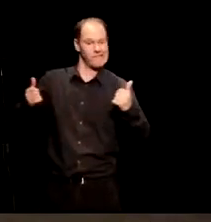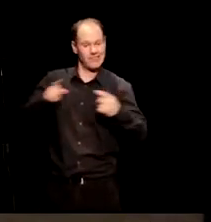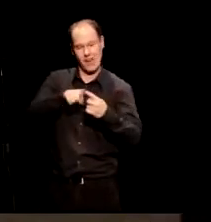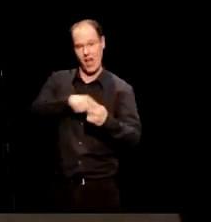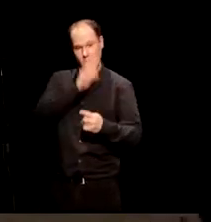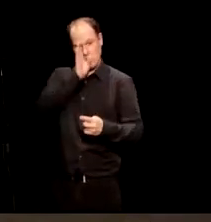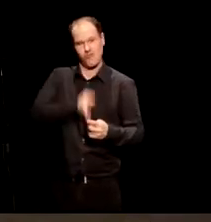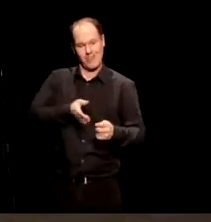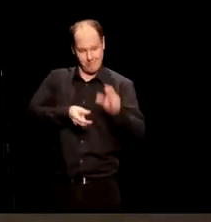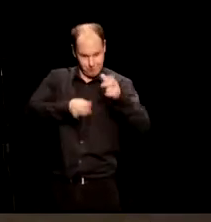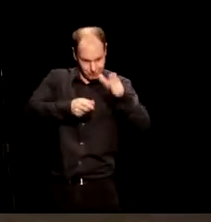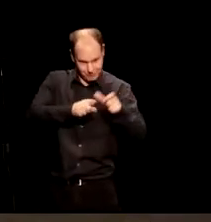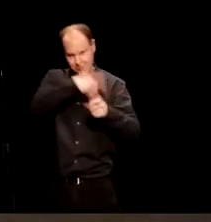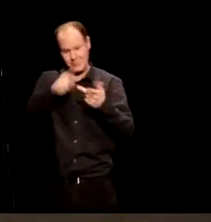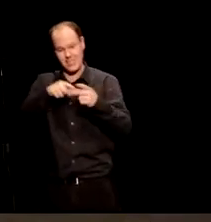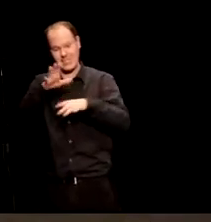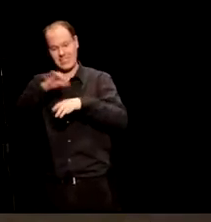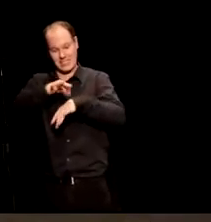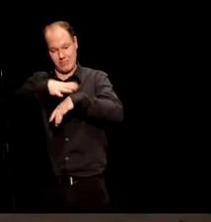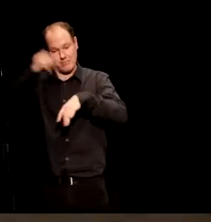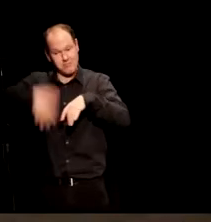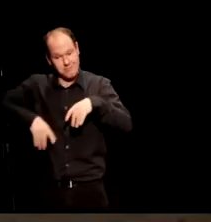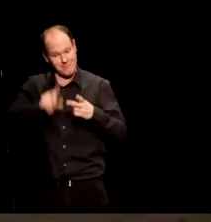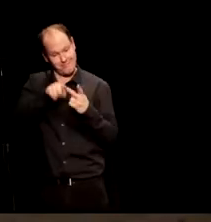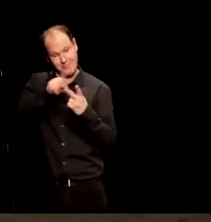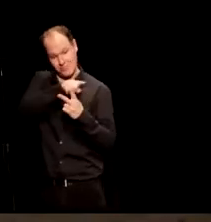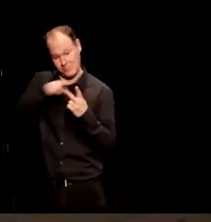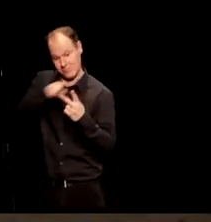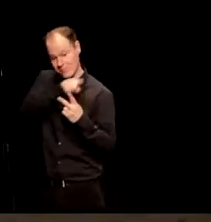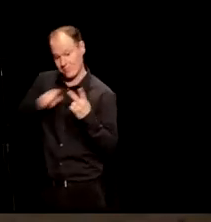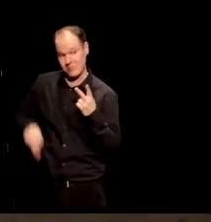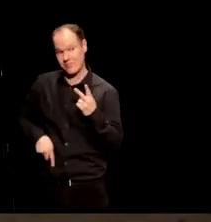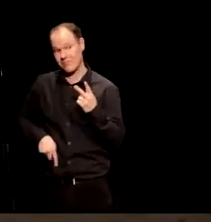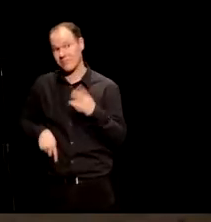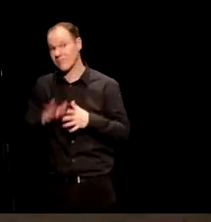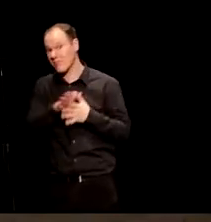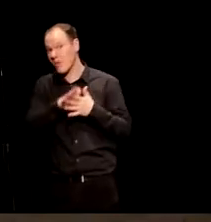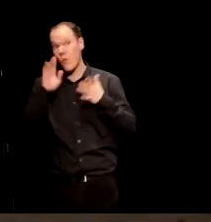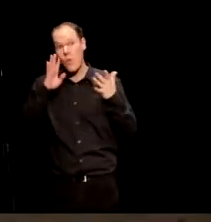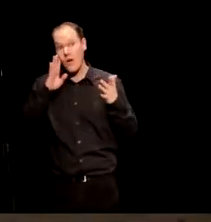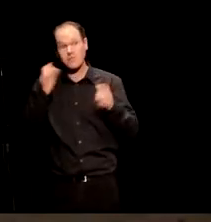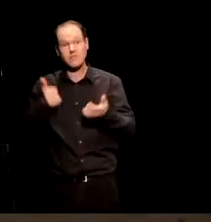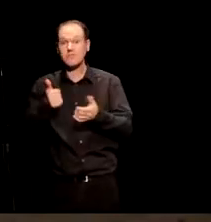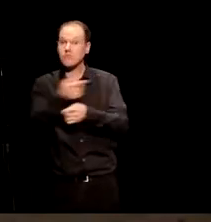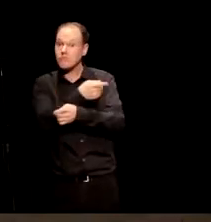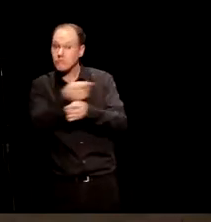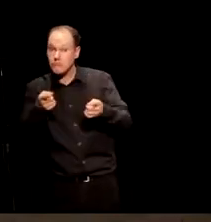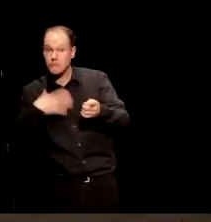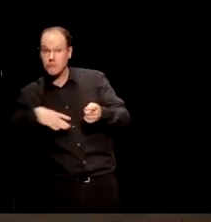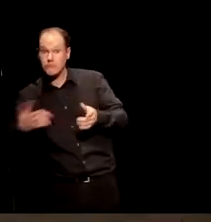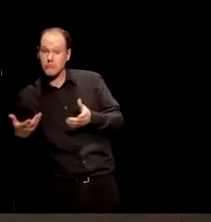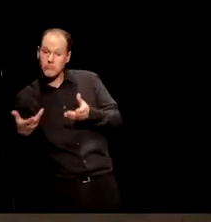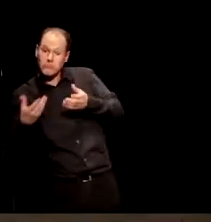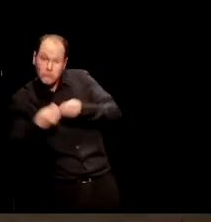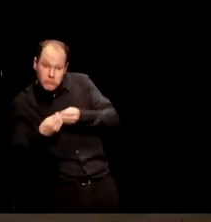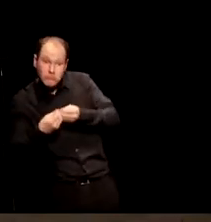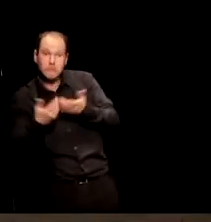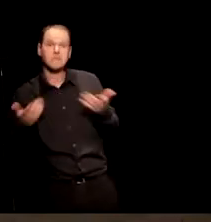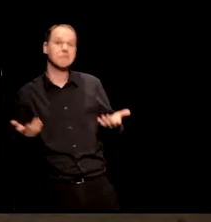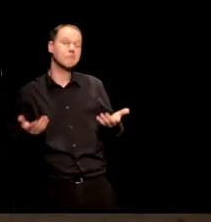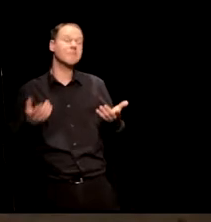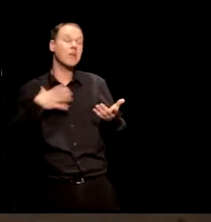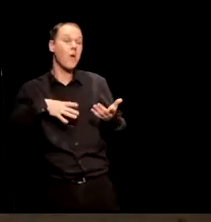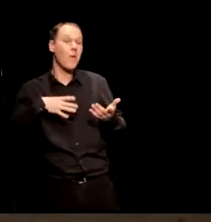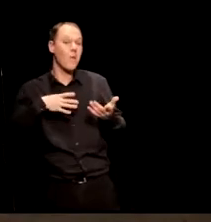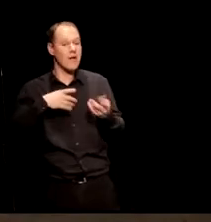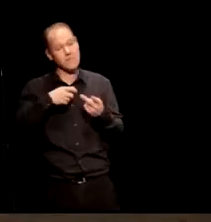and obliquicus. And after dispensing a few coins of the realm, if you will accompany me to Skinner's Hall, I